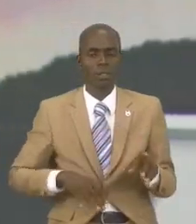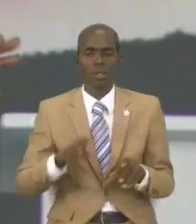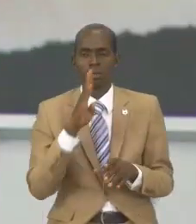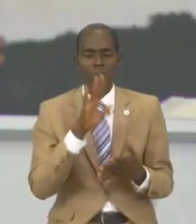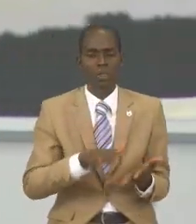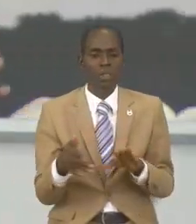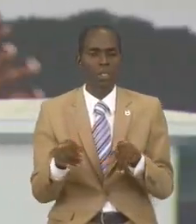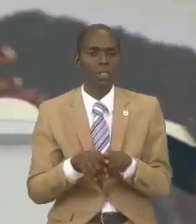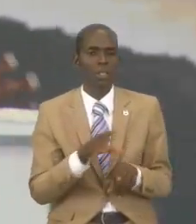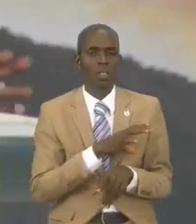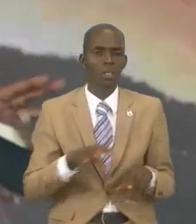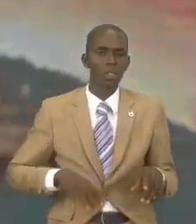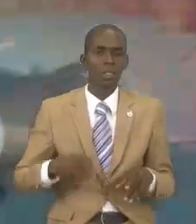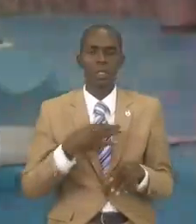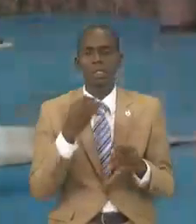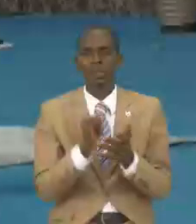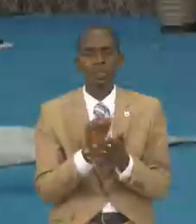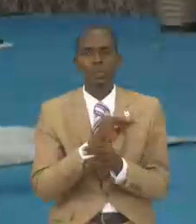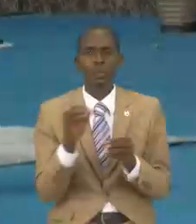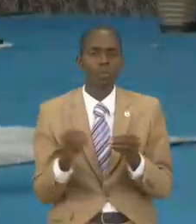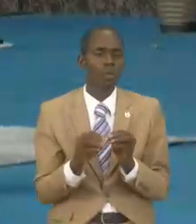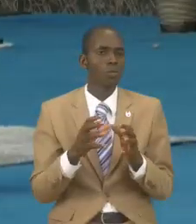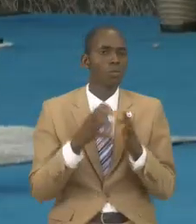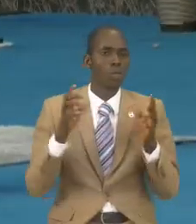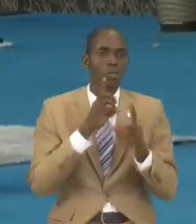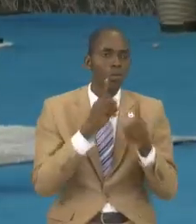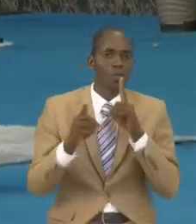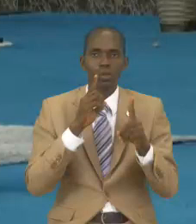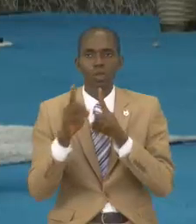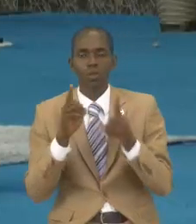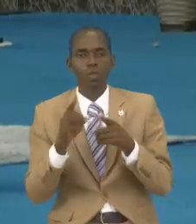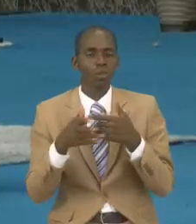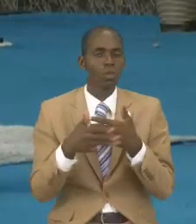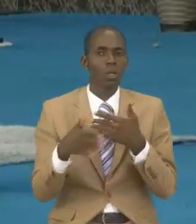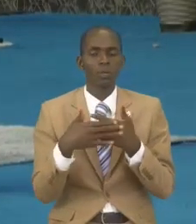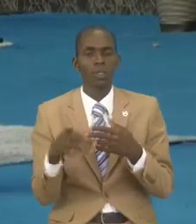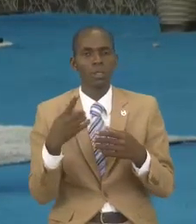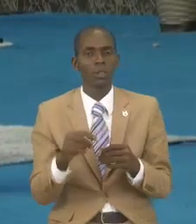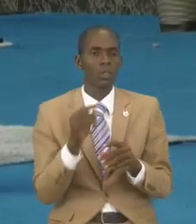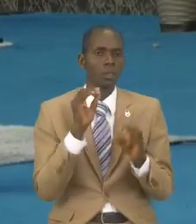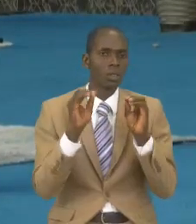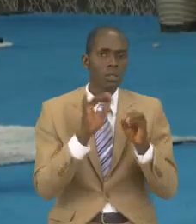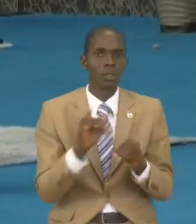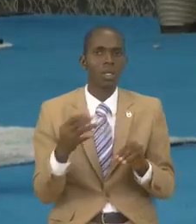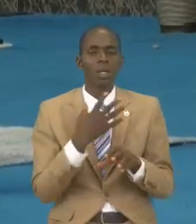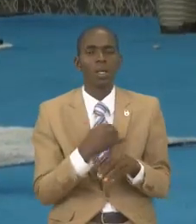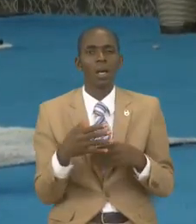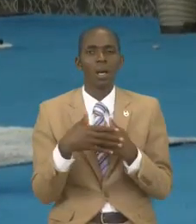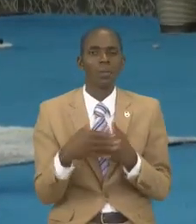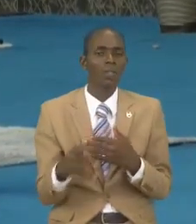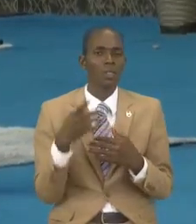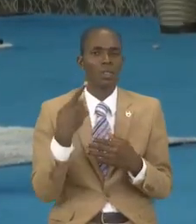say no more much talk after the message, talk and after the